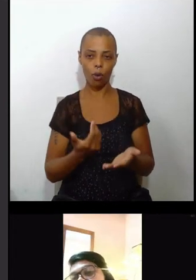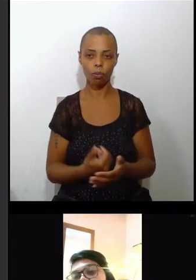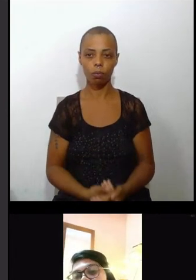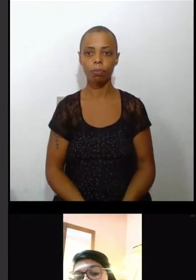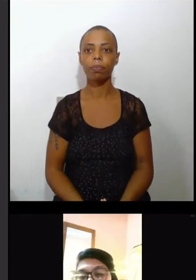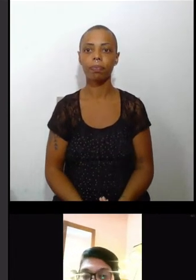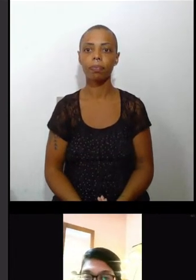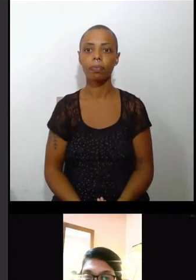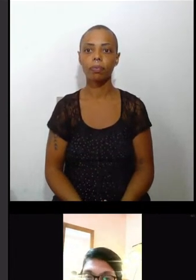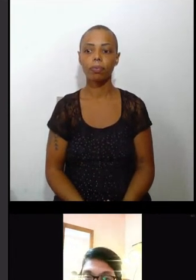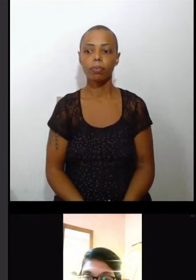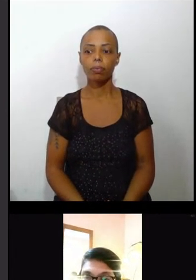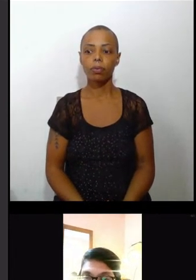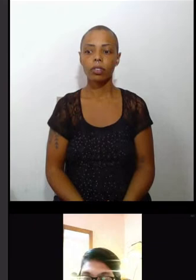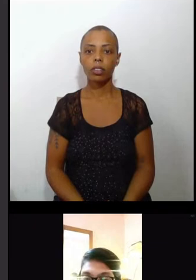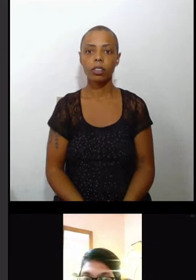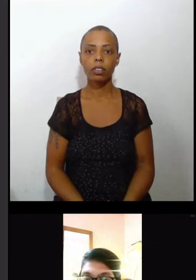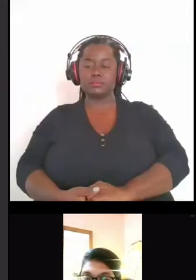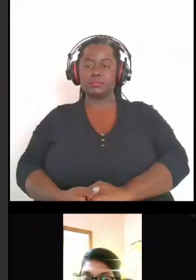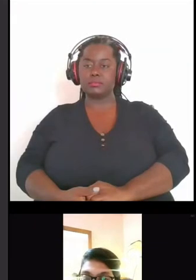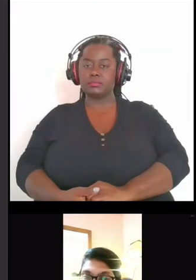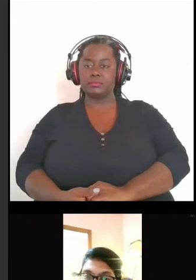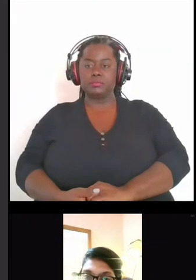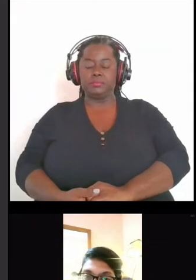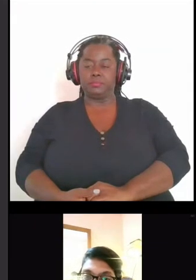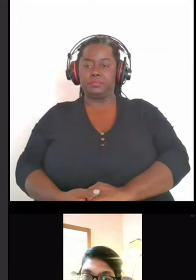uh we can move to the next room